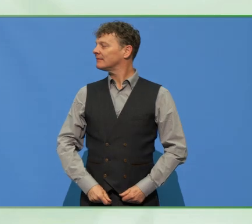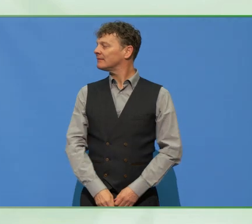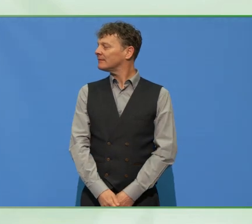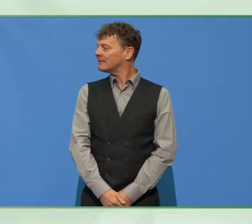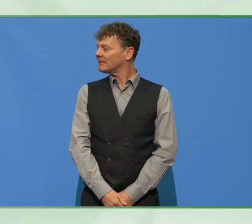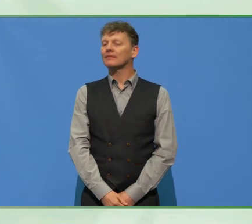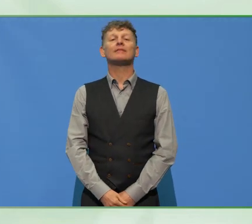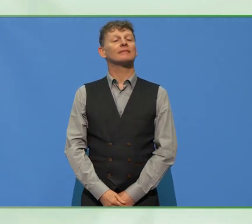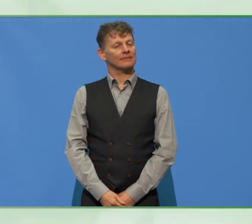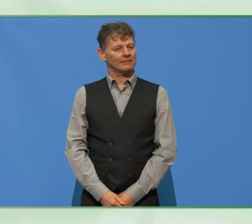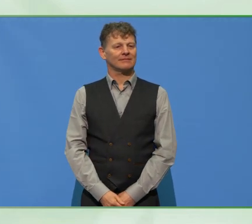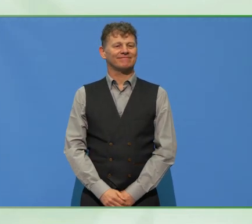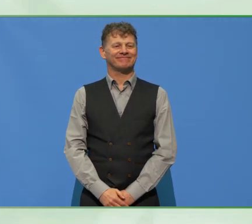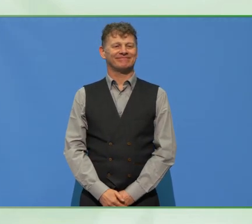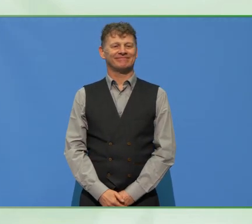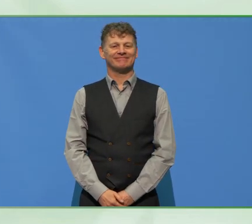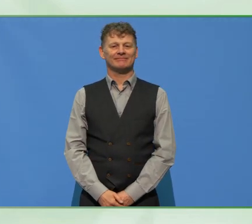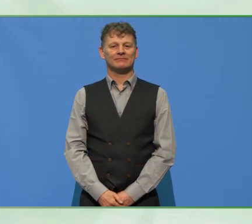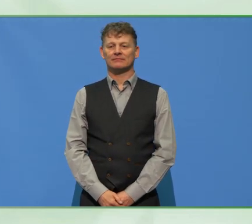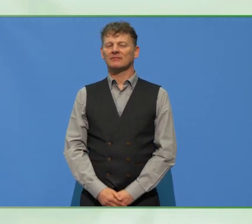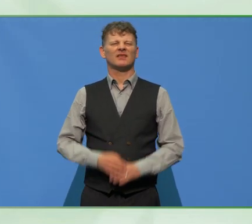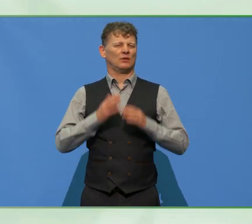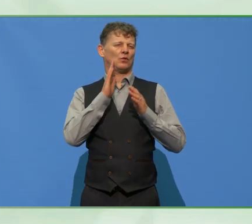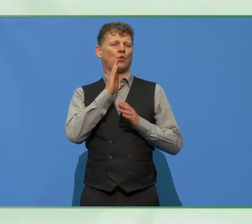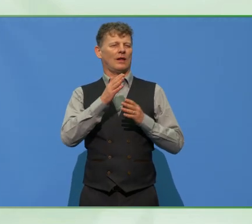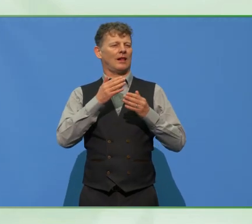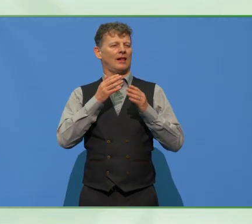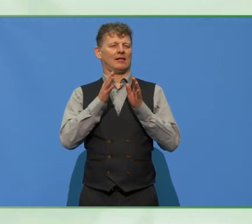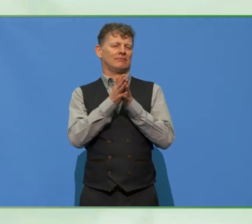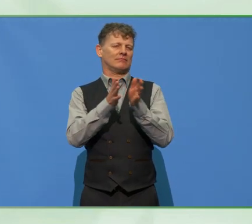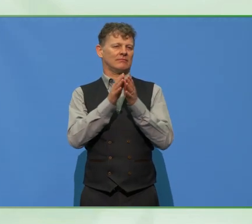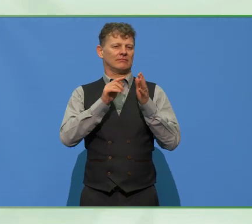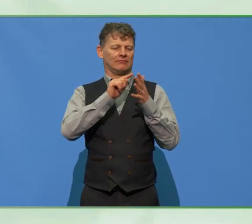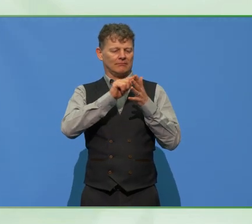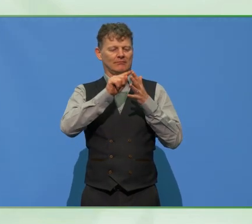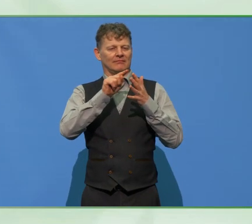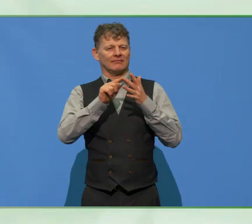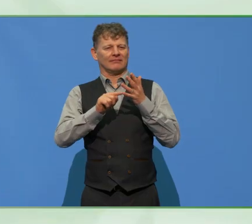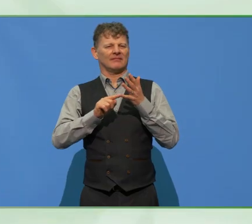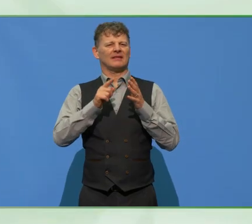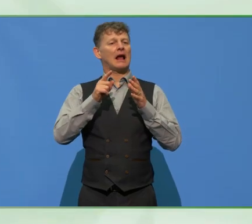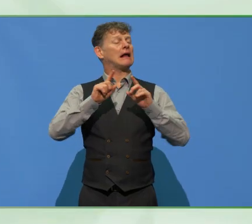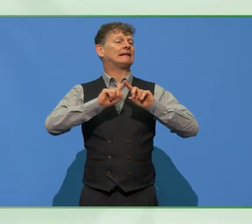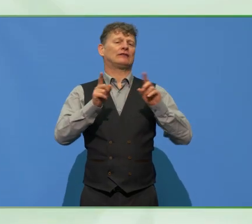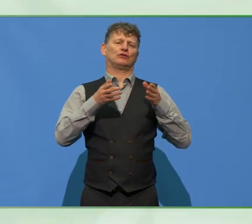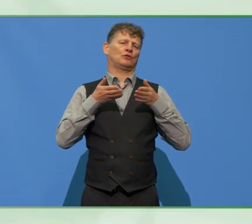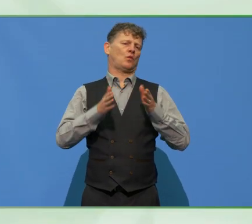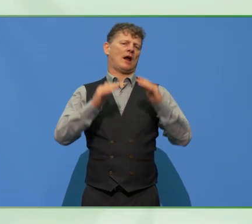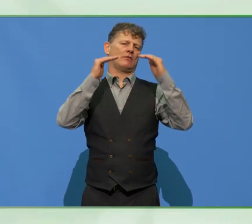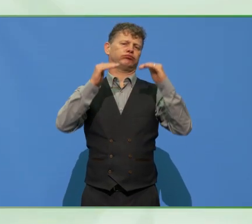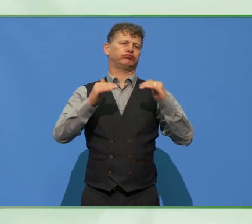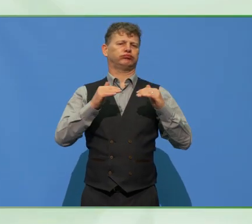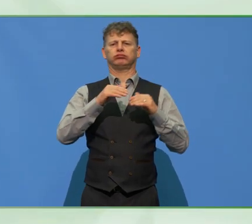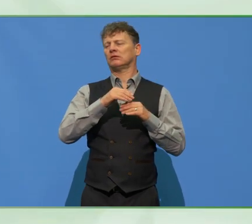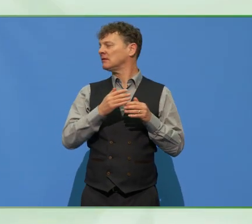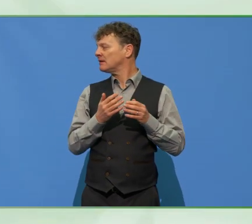We're going to move through a sequence that's going to provide multiple versions, and each of the